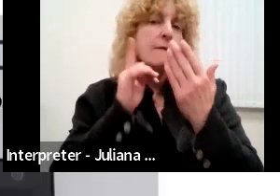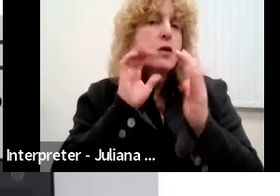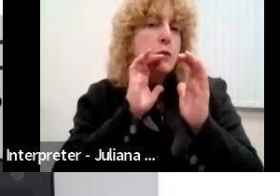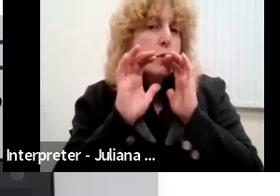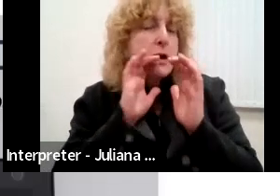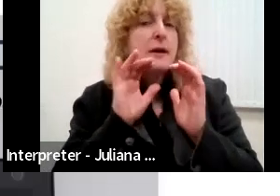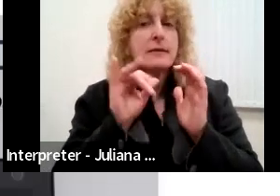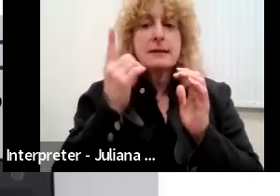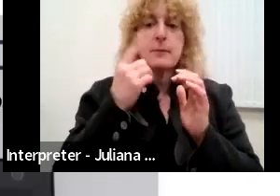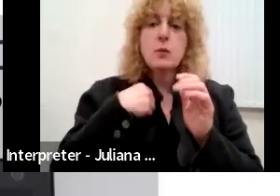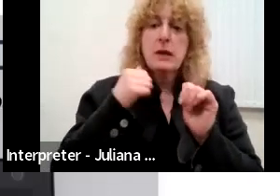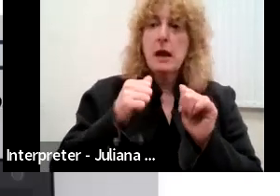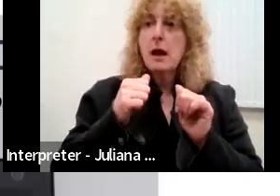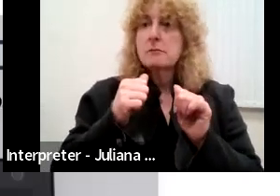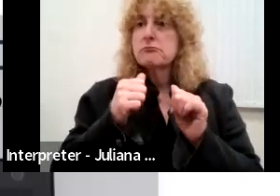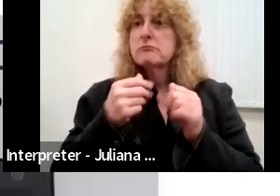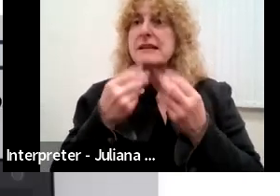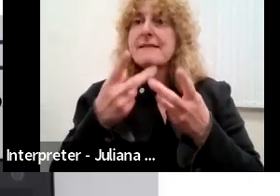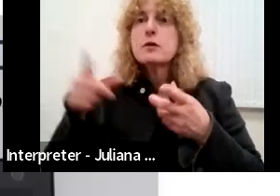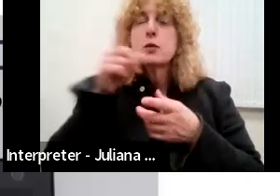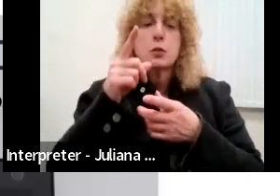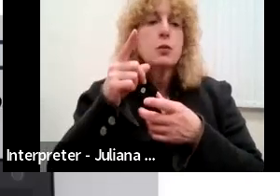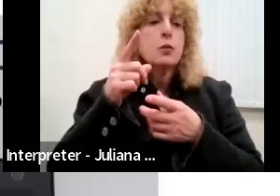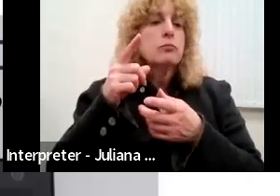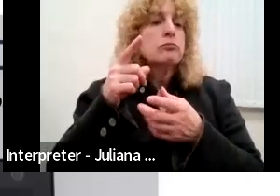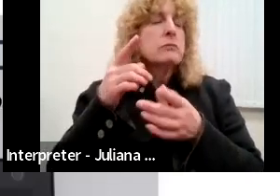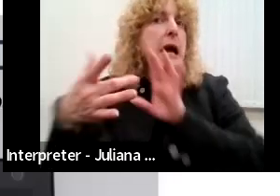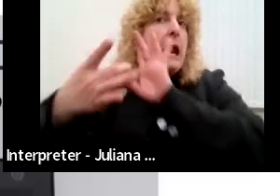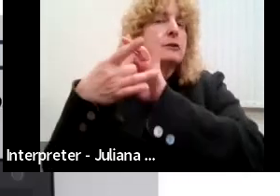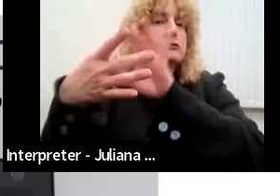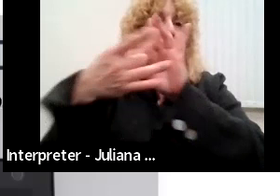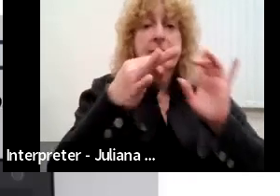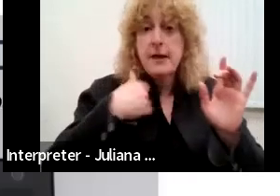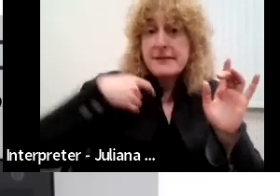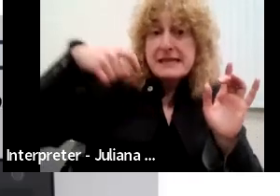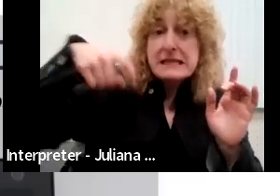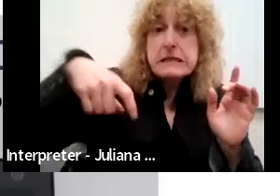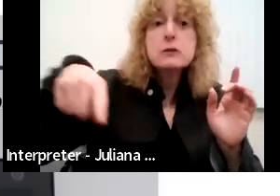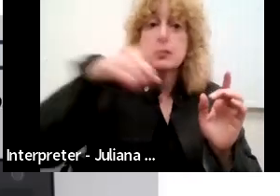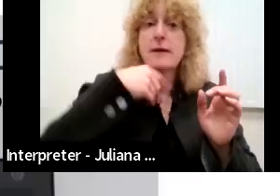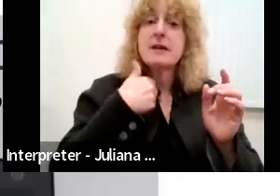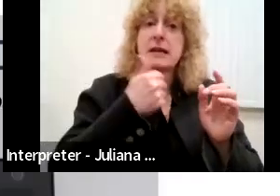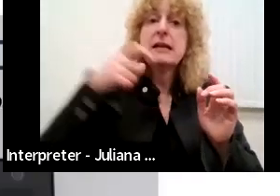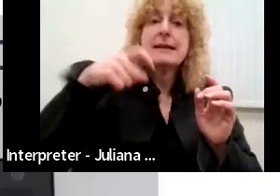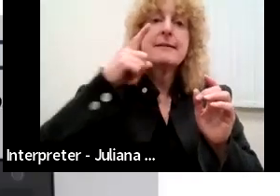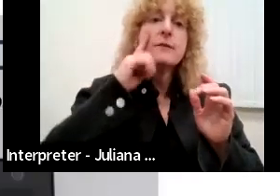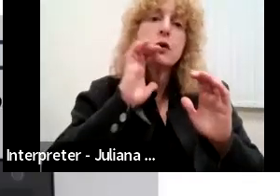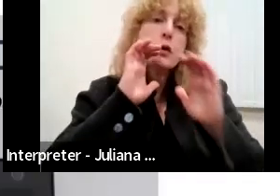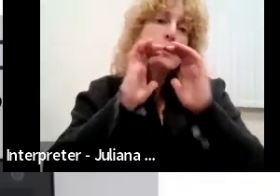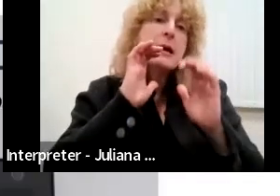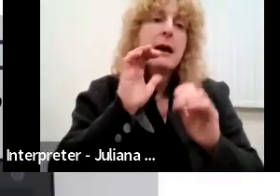something that we can connect you with if there are needs out there, if you have any need for communication